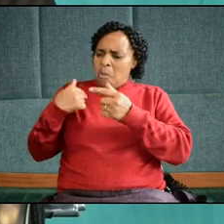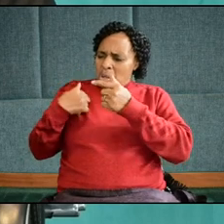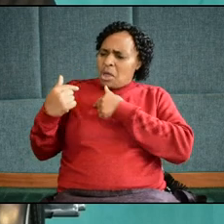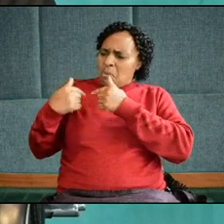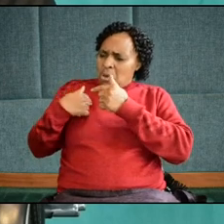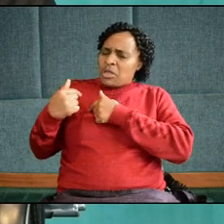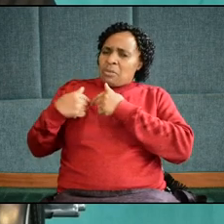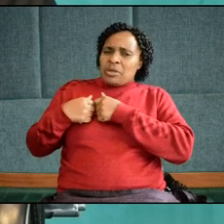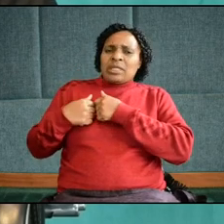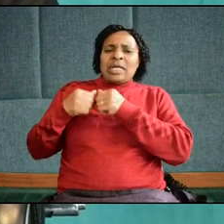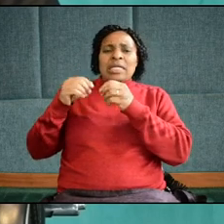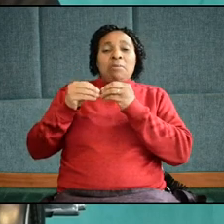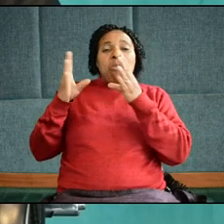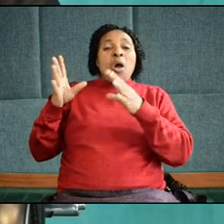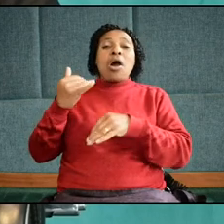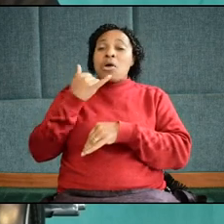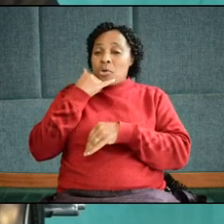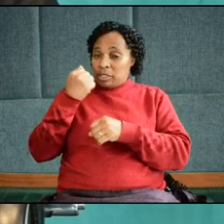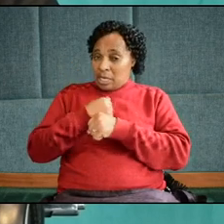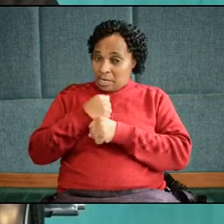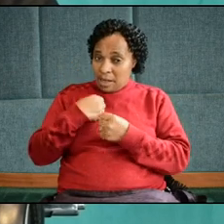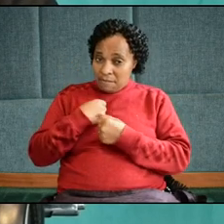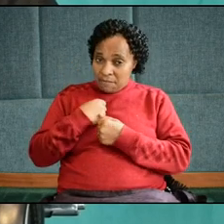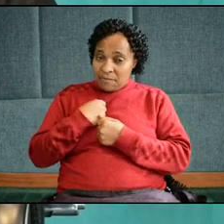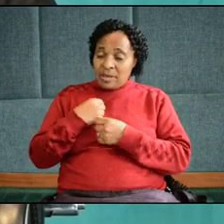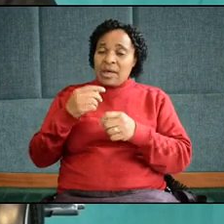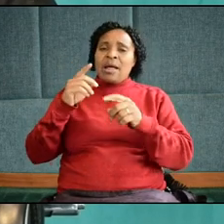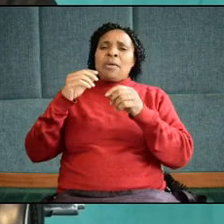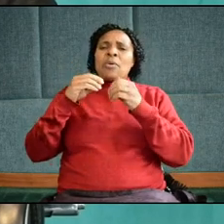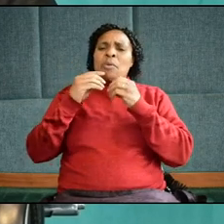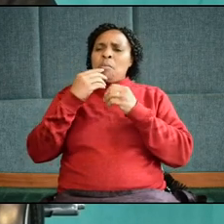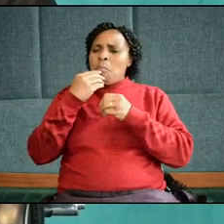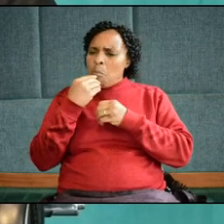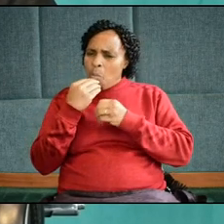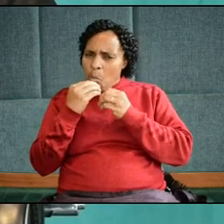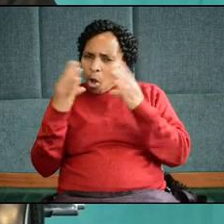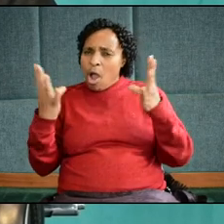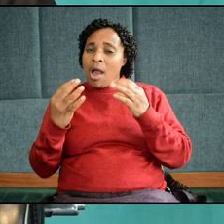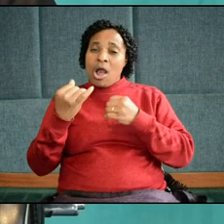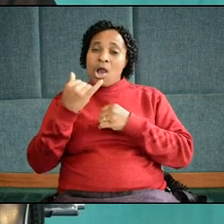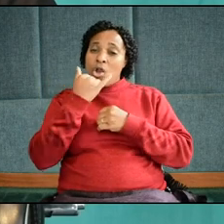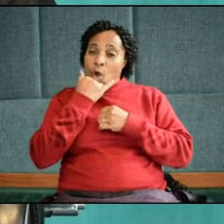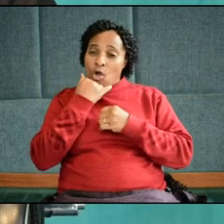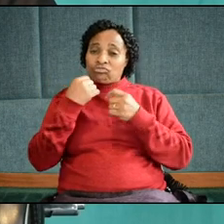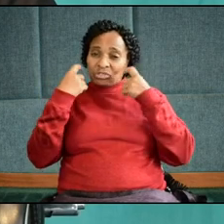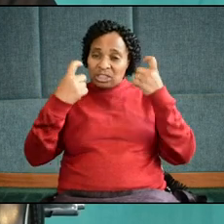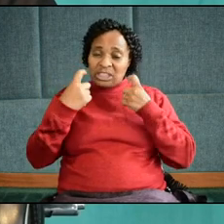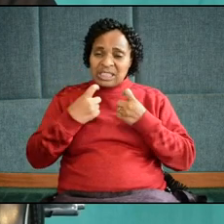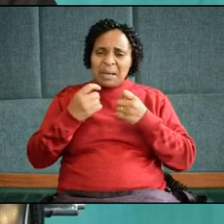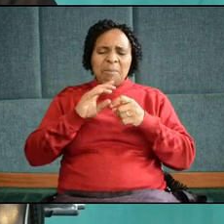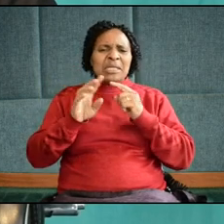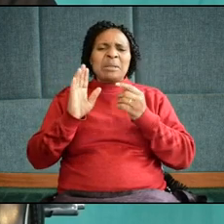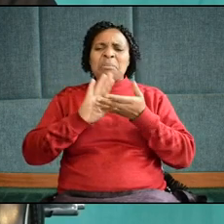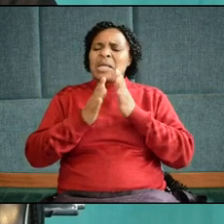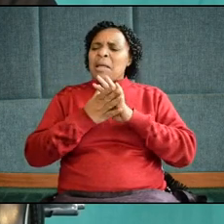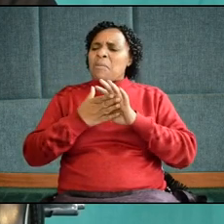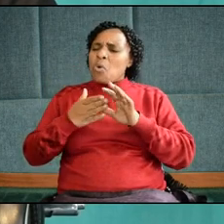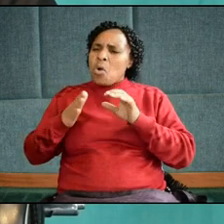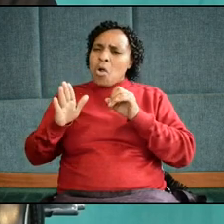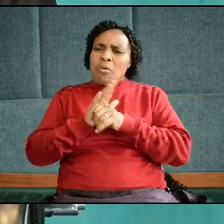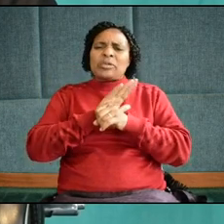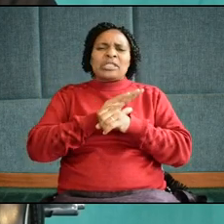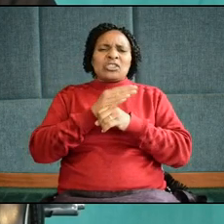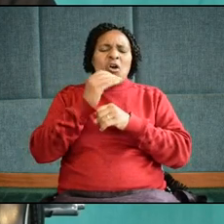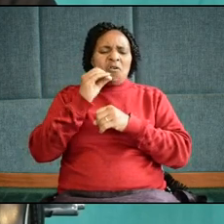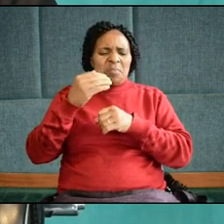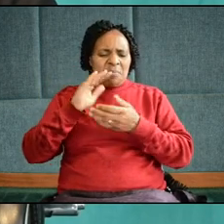more wronged he did, the less wrong it seemed. He finally became completely immune to his